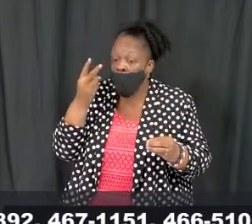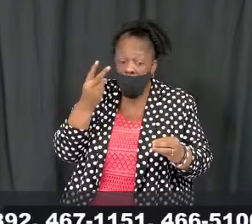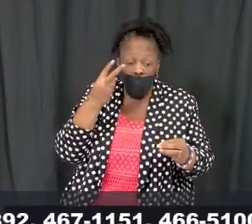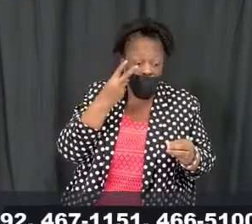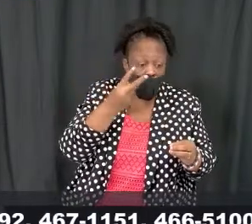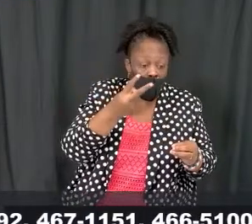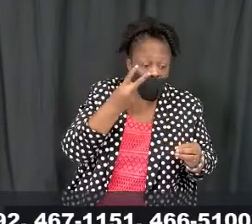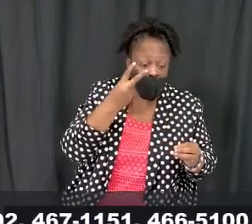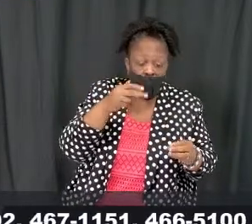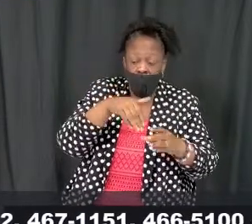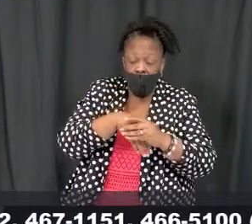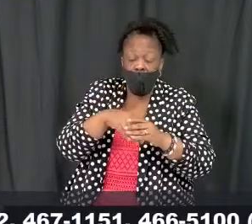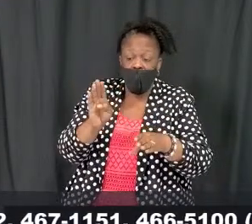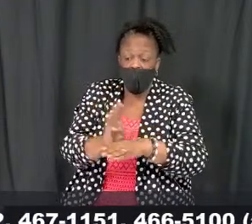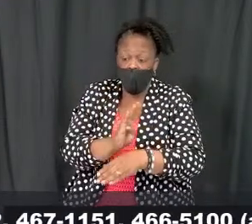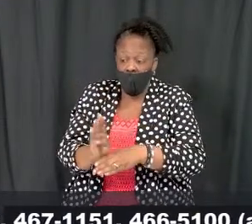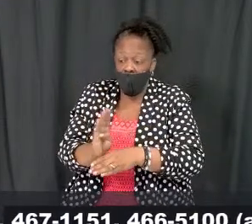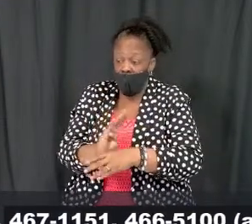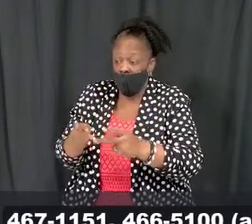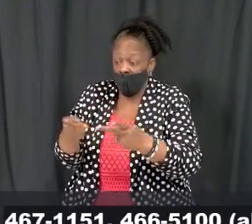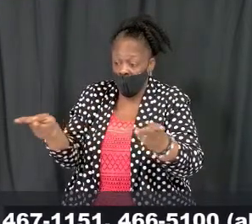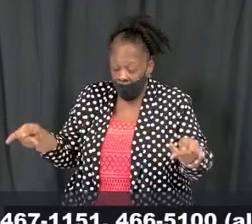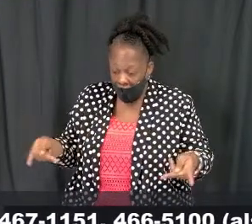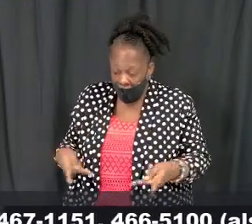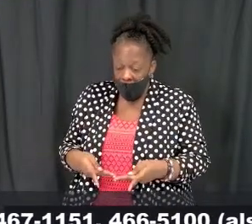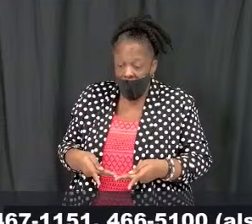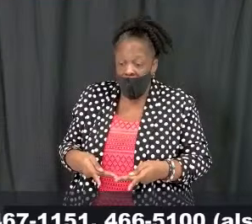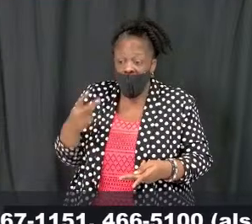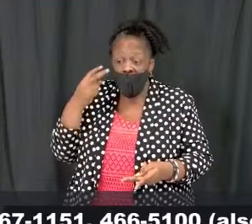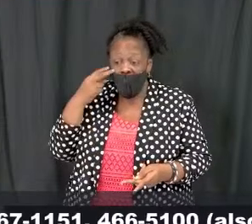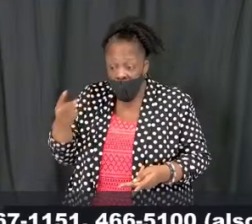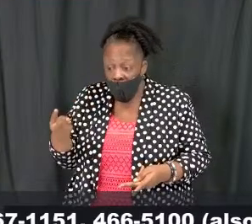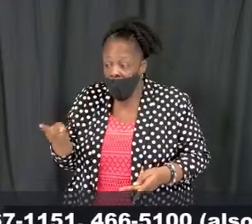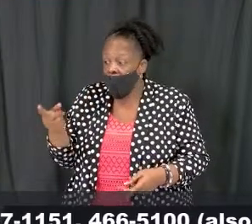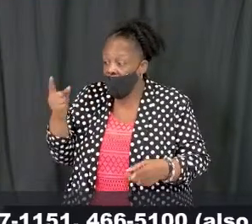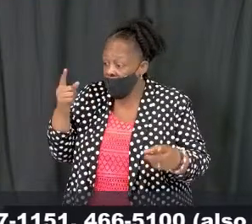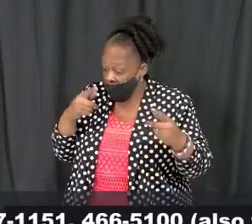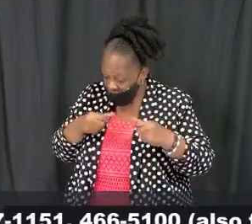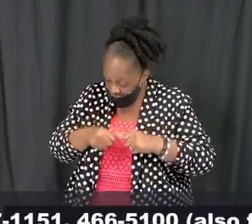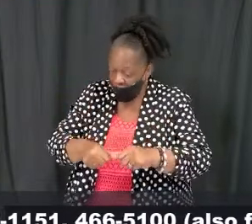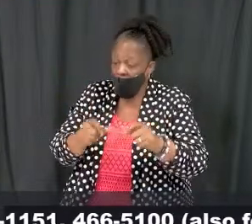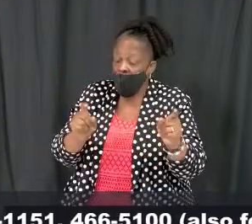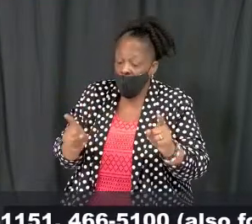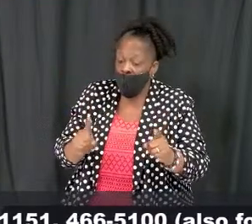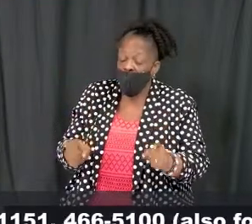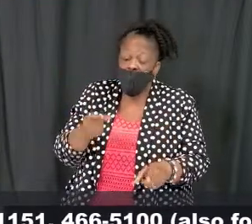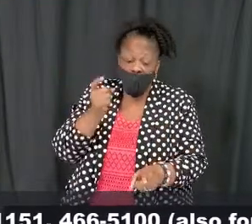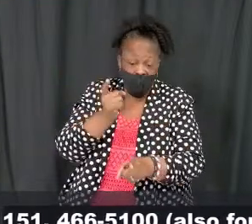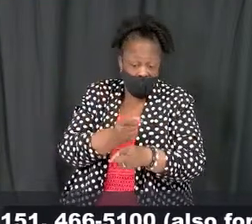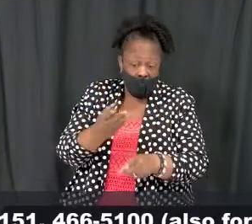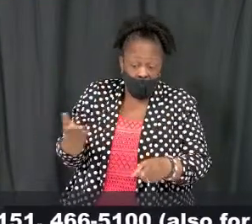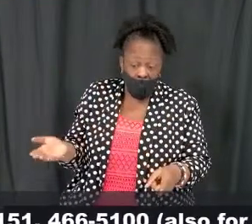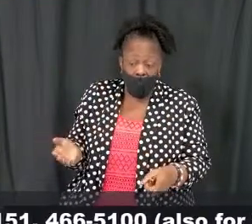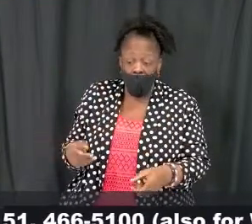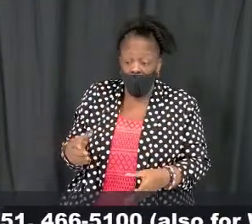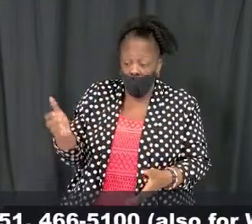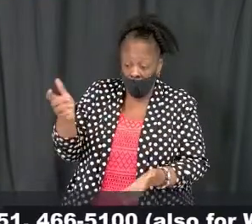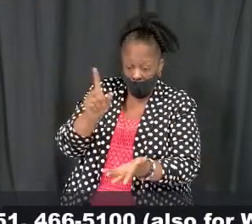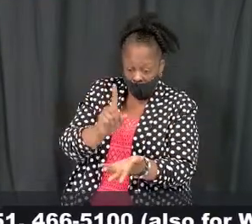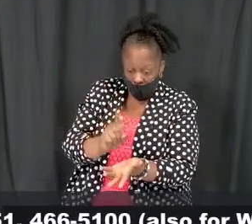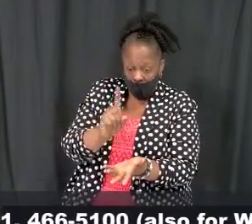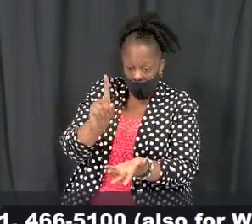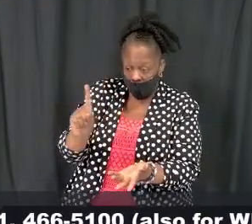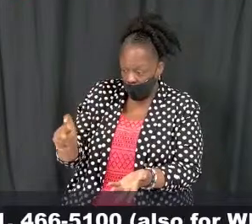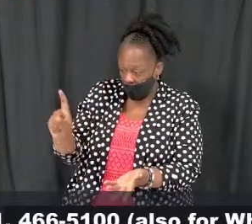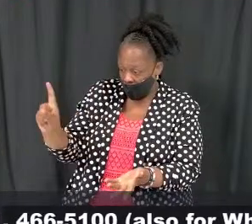are complied with, especially at business establishments and other public spaces.